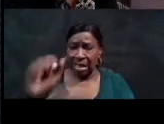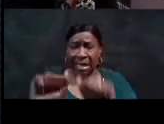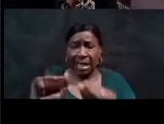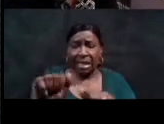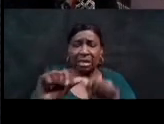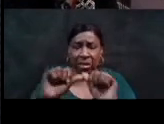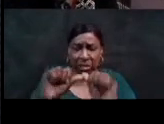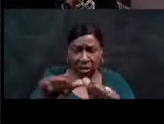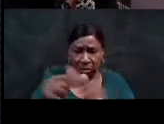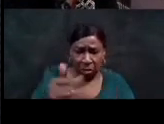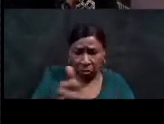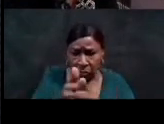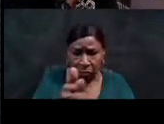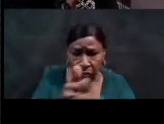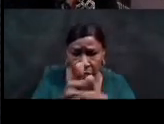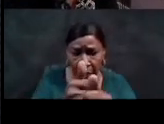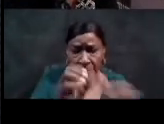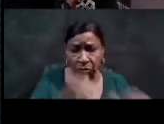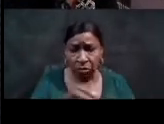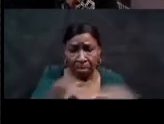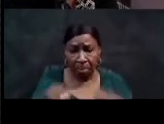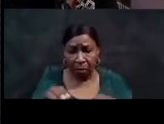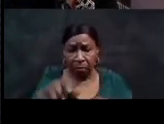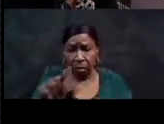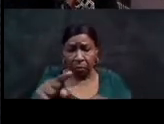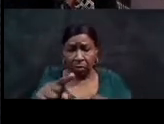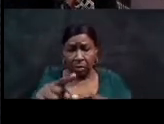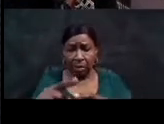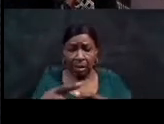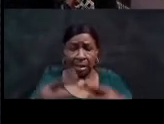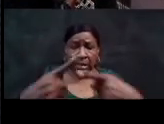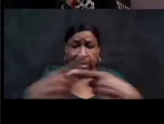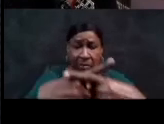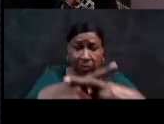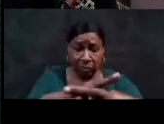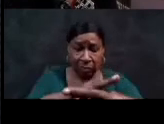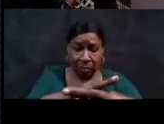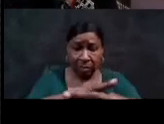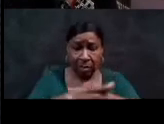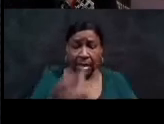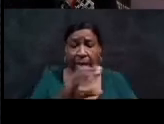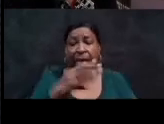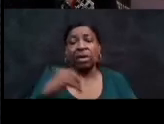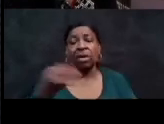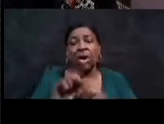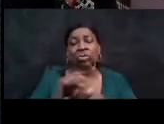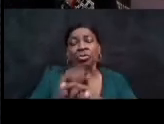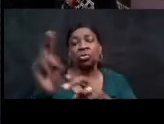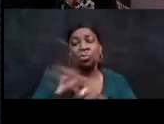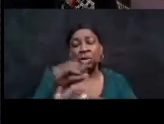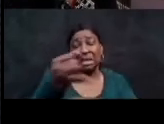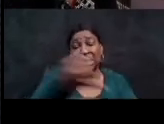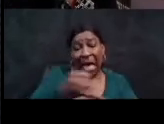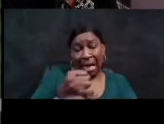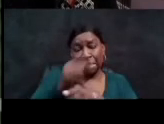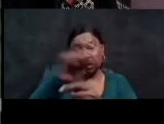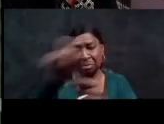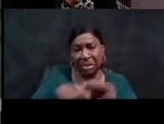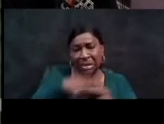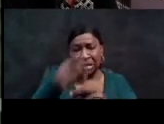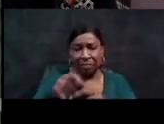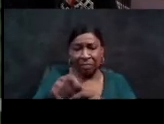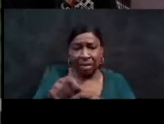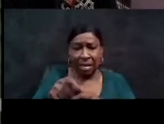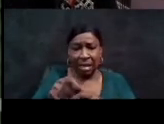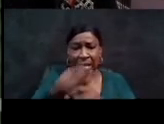the movement of both interception offshore and also the use of islands specifically as a transnational